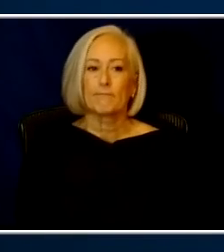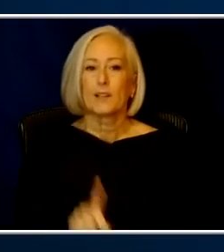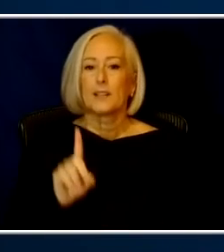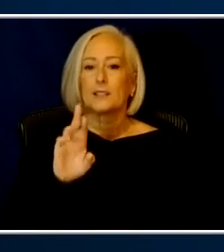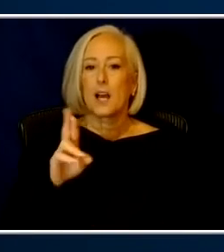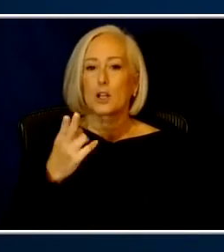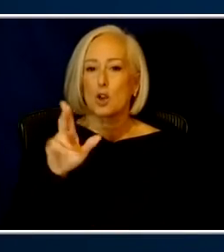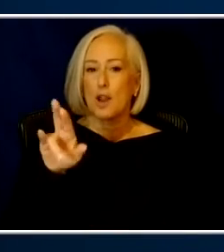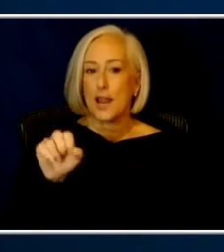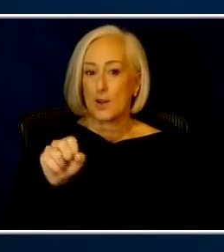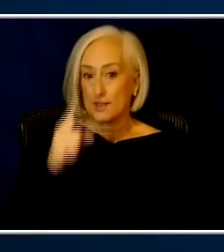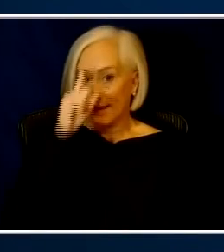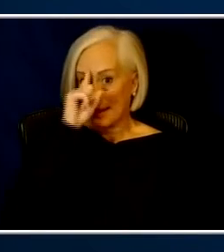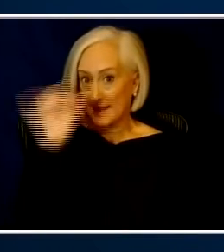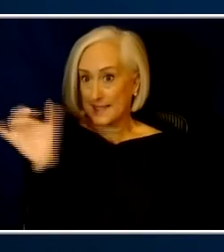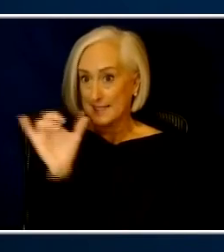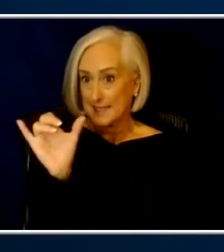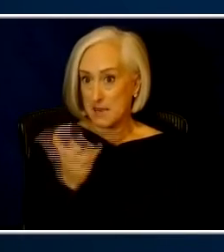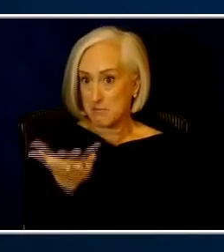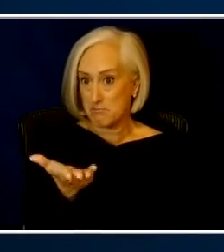HaysMed?